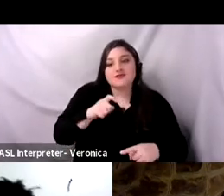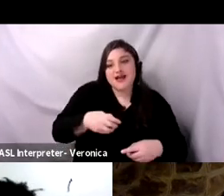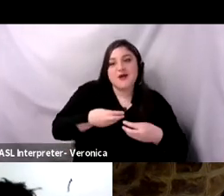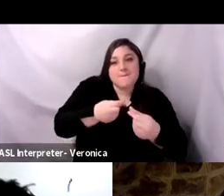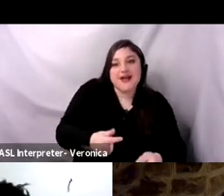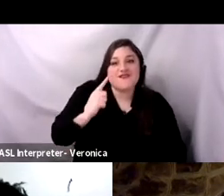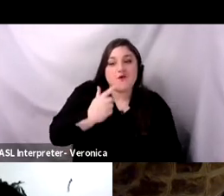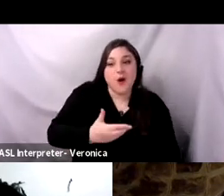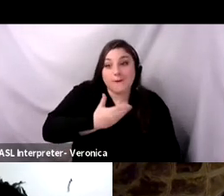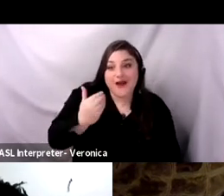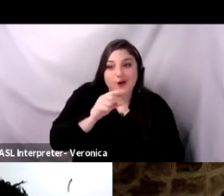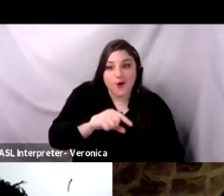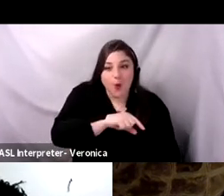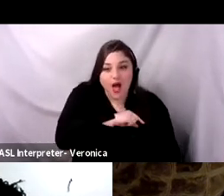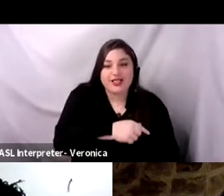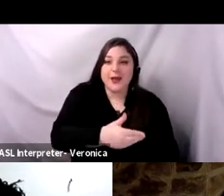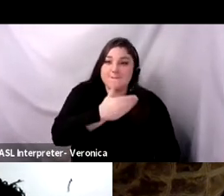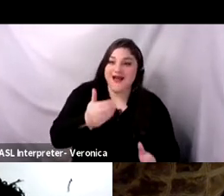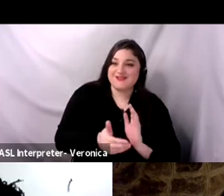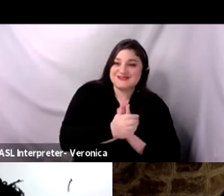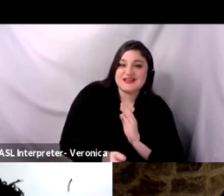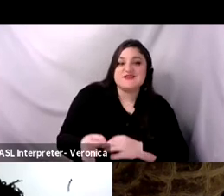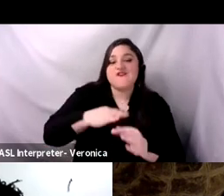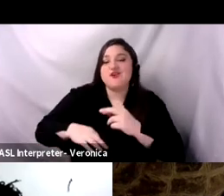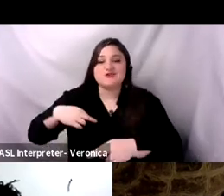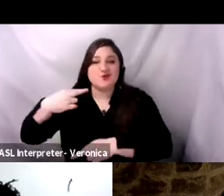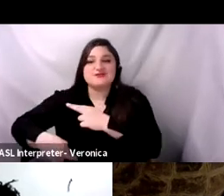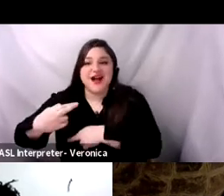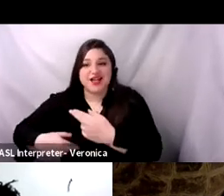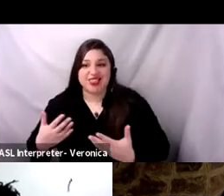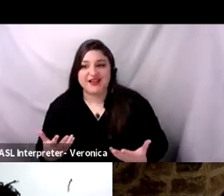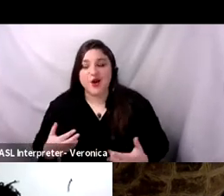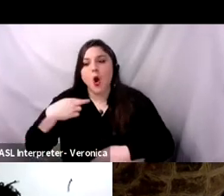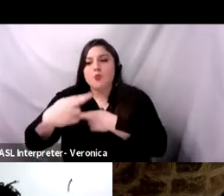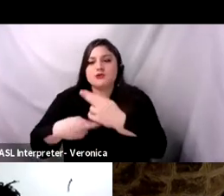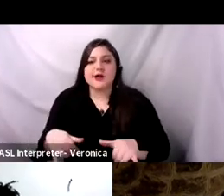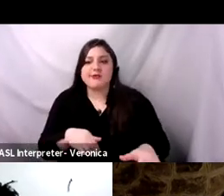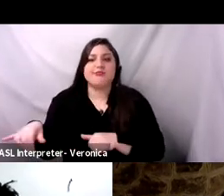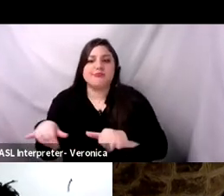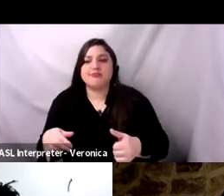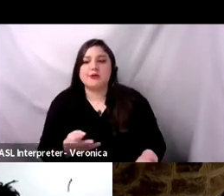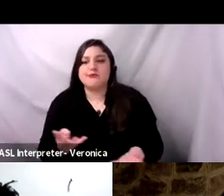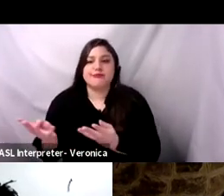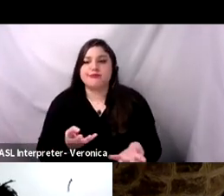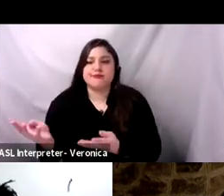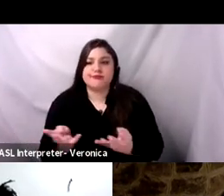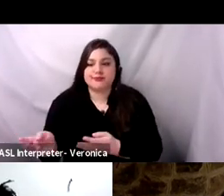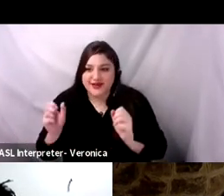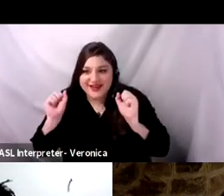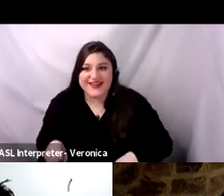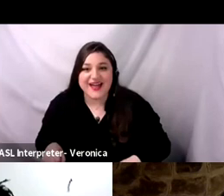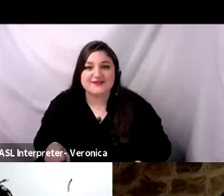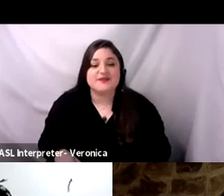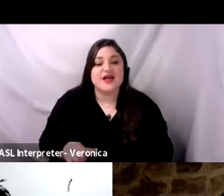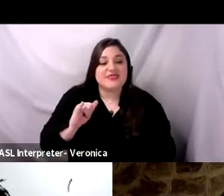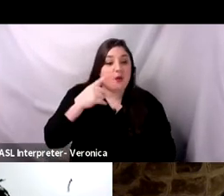for those skills, and it wouldn't be as sort of uniform as a production process, which is why they